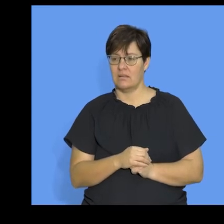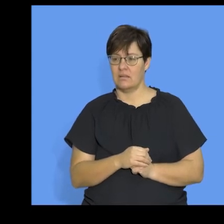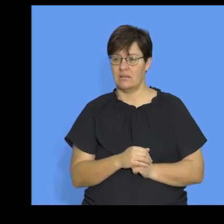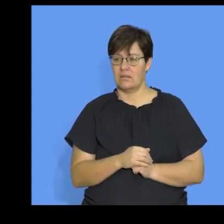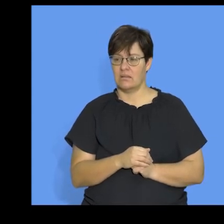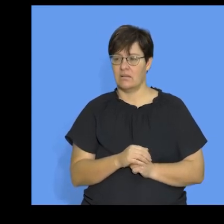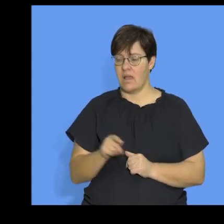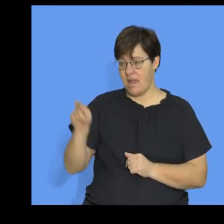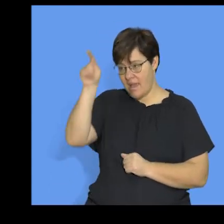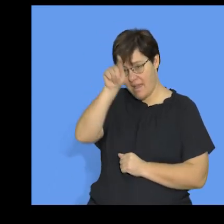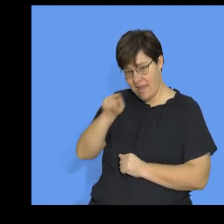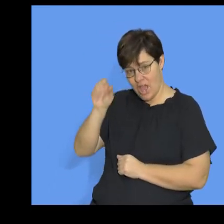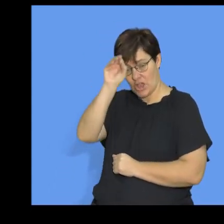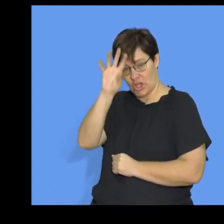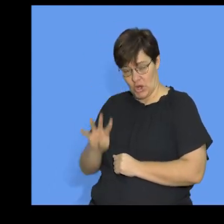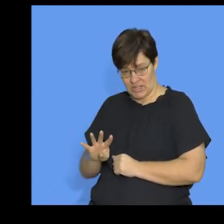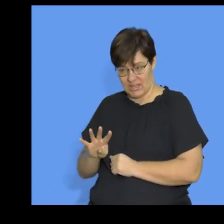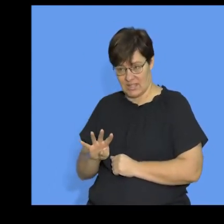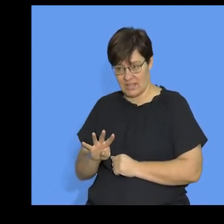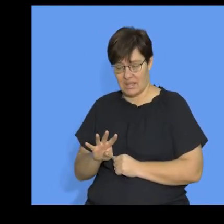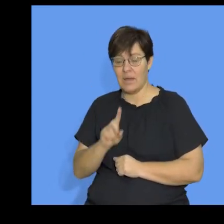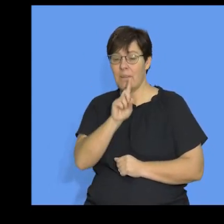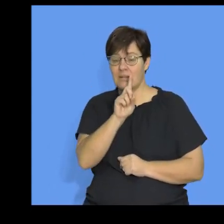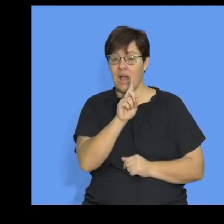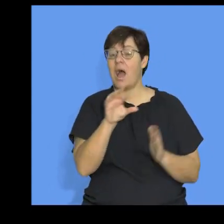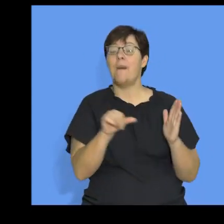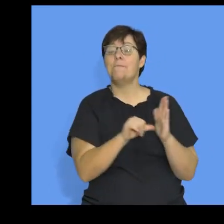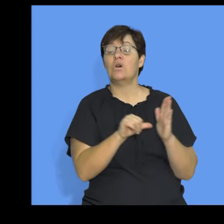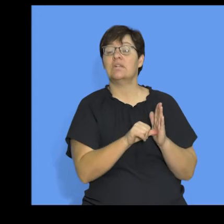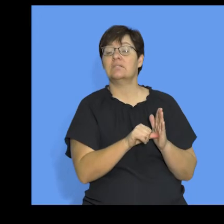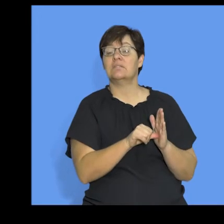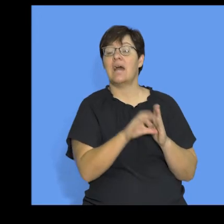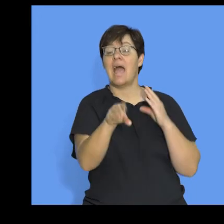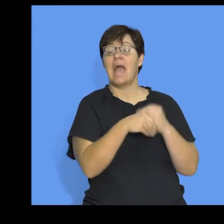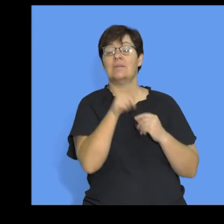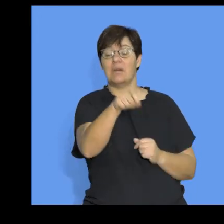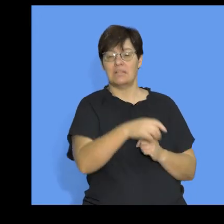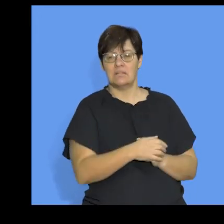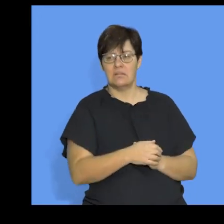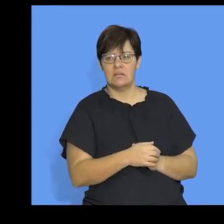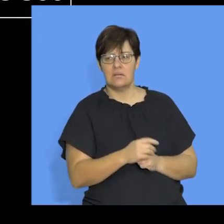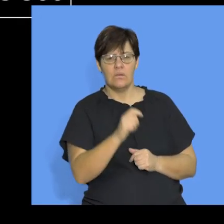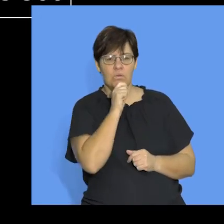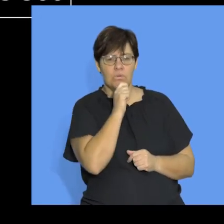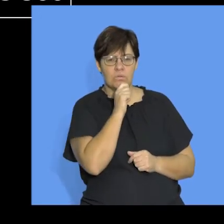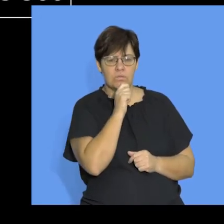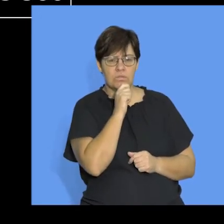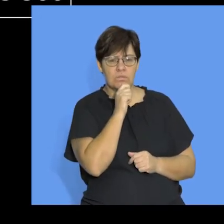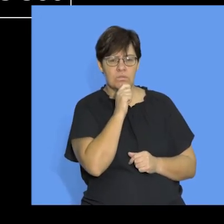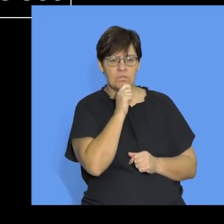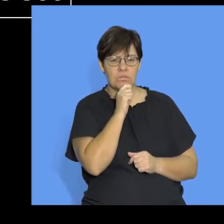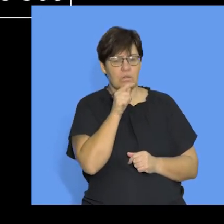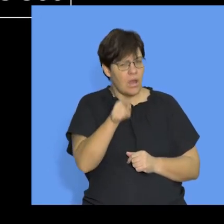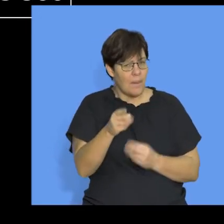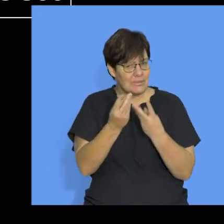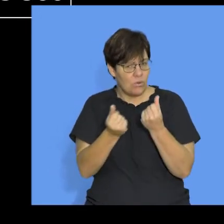That's the 3/4 component. However, another important consideration. Did we use up all the indirect